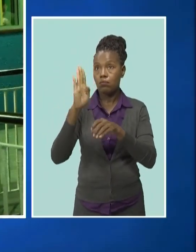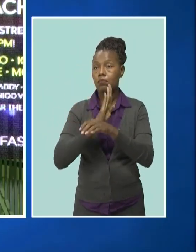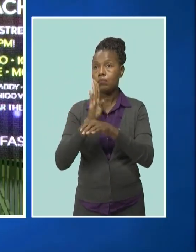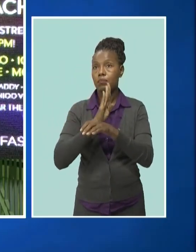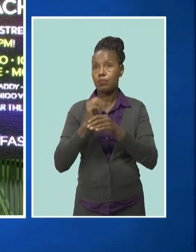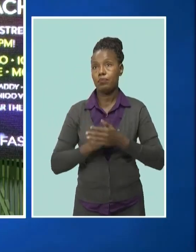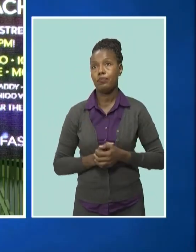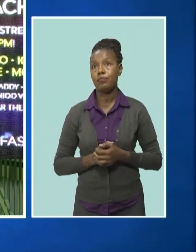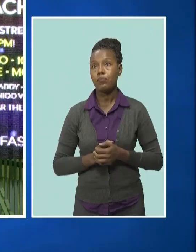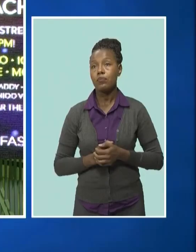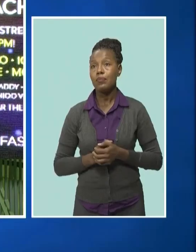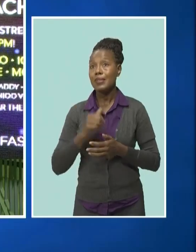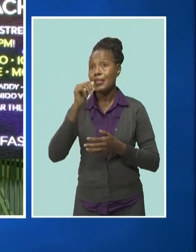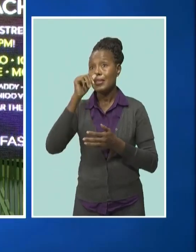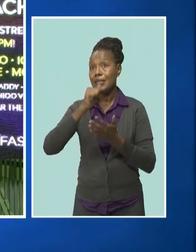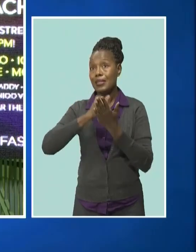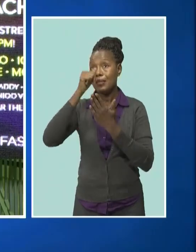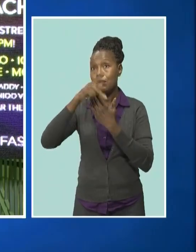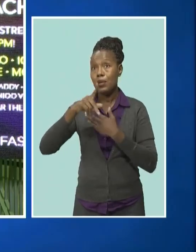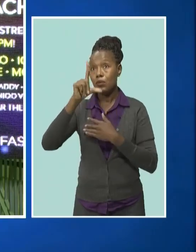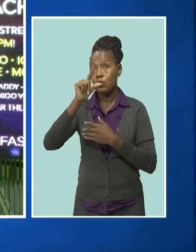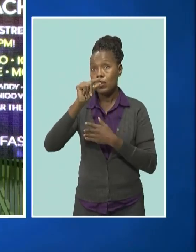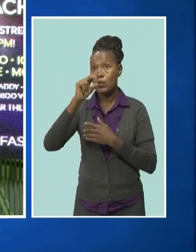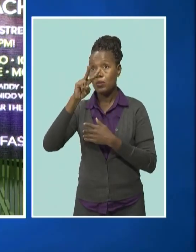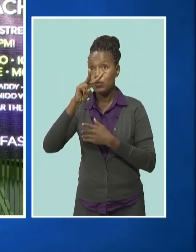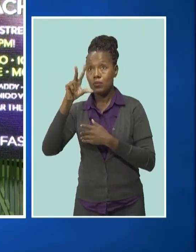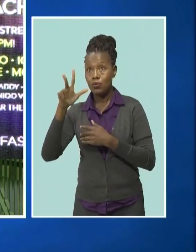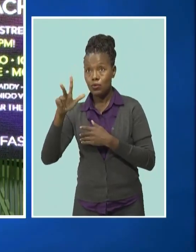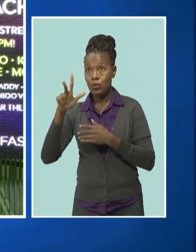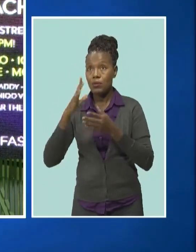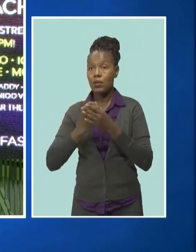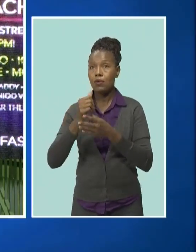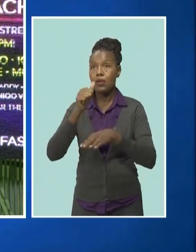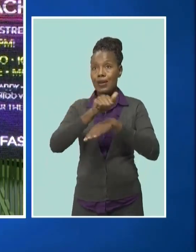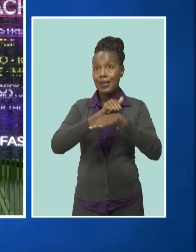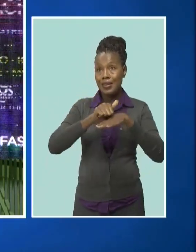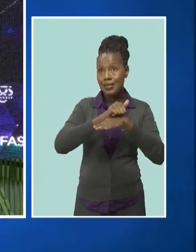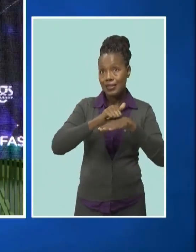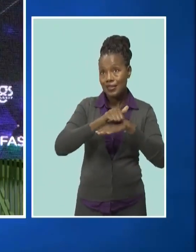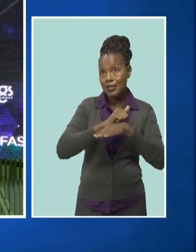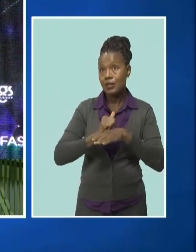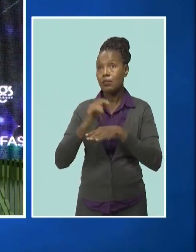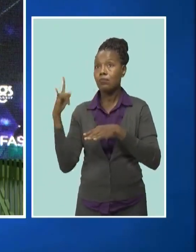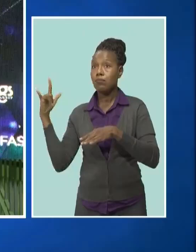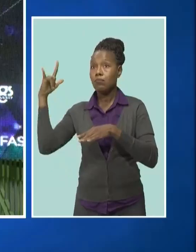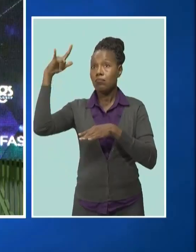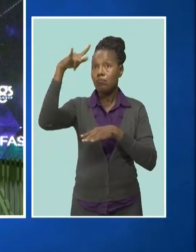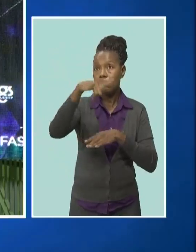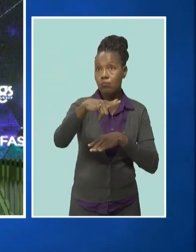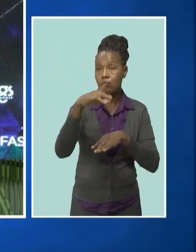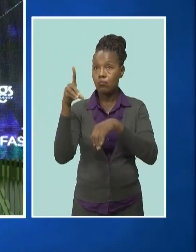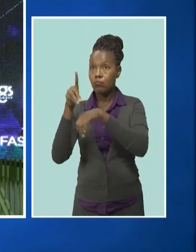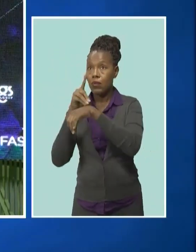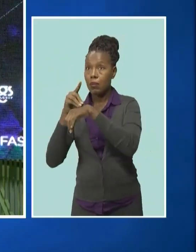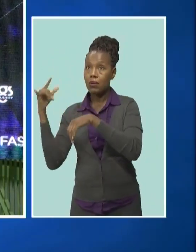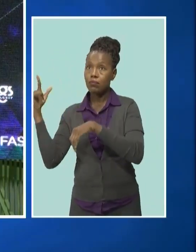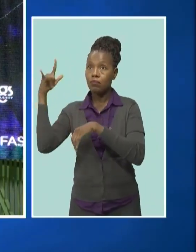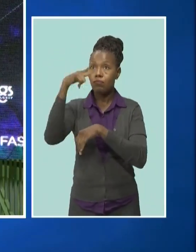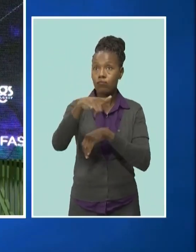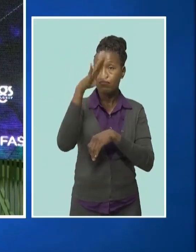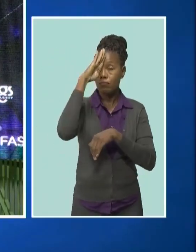Come April 2023, we're actually working on direct flights from Barbados to Antigua and also Dominica. All